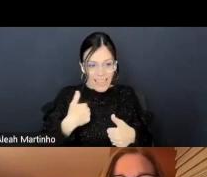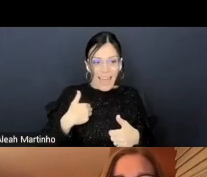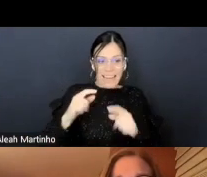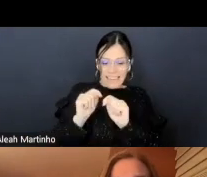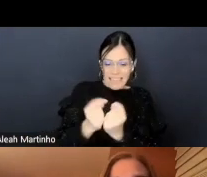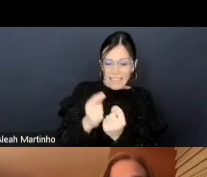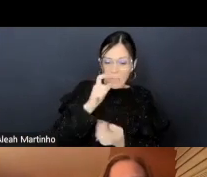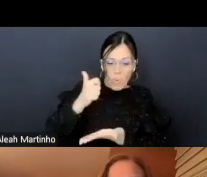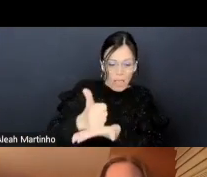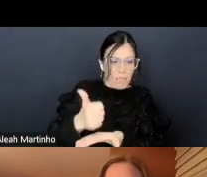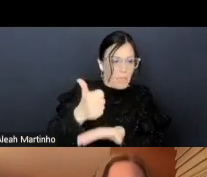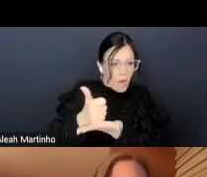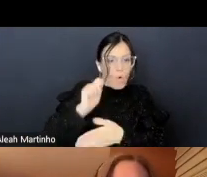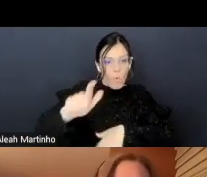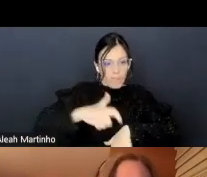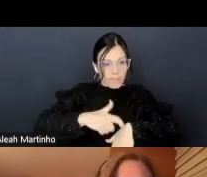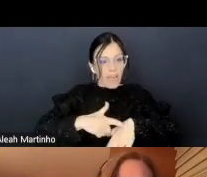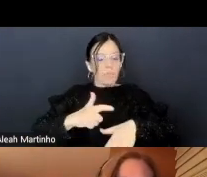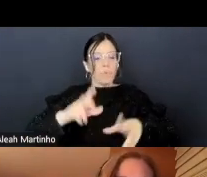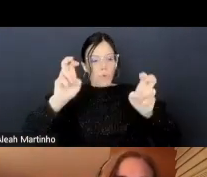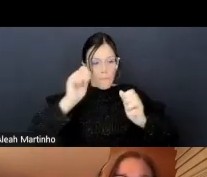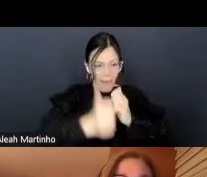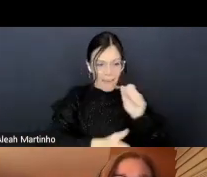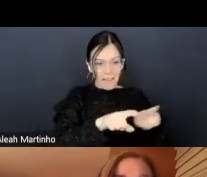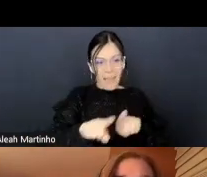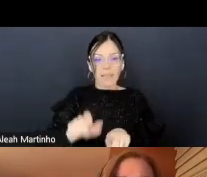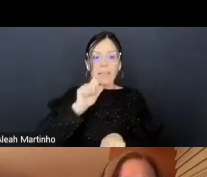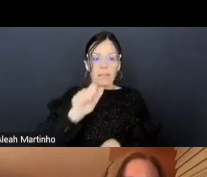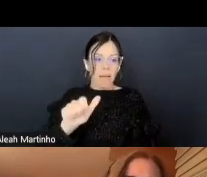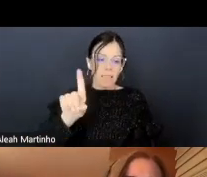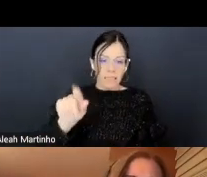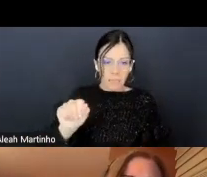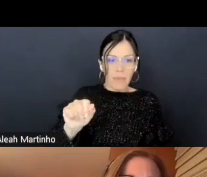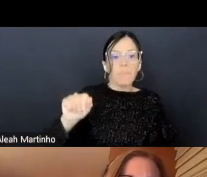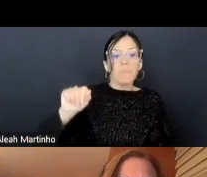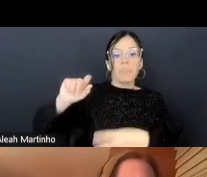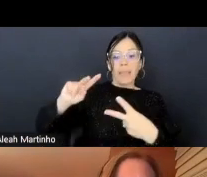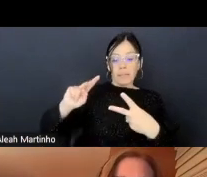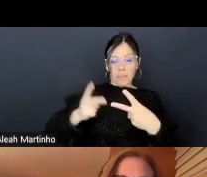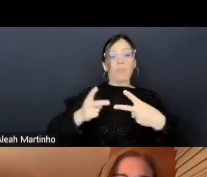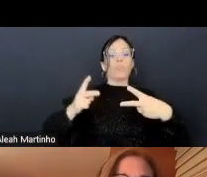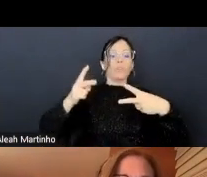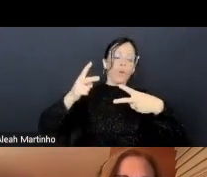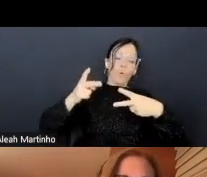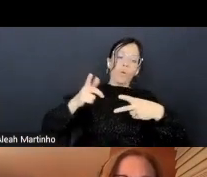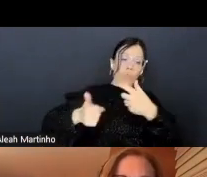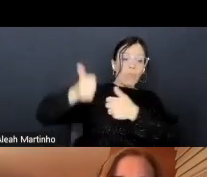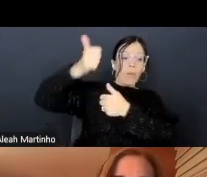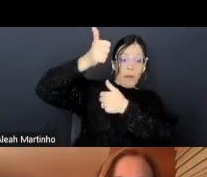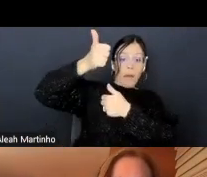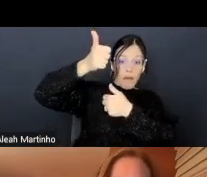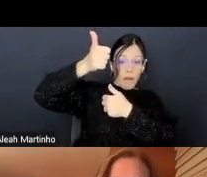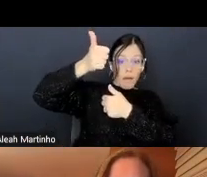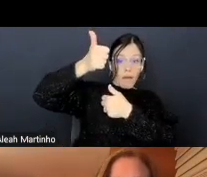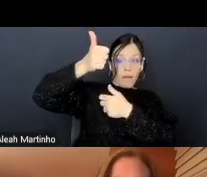him pass as non-disabled second in the hierarchy so one notch below those who have